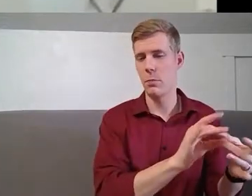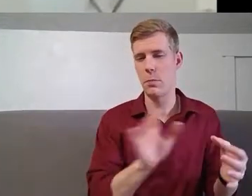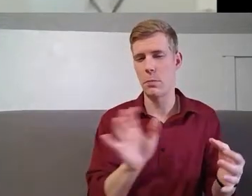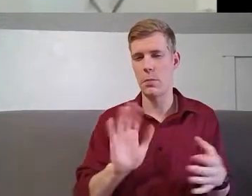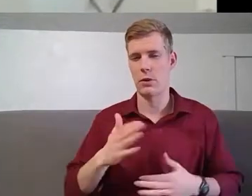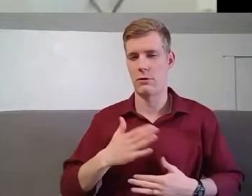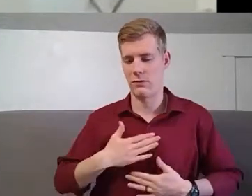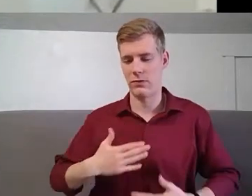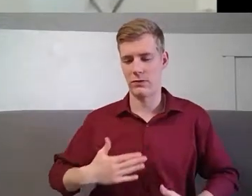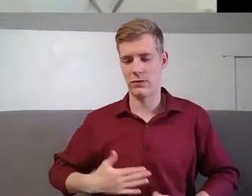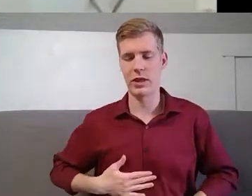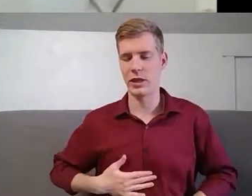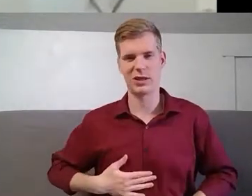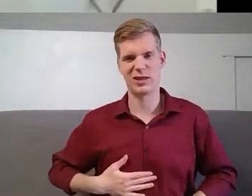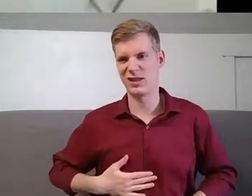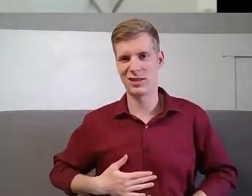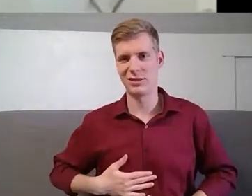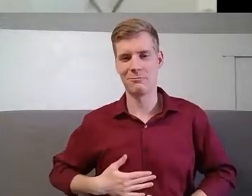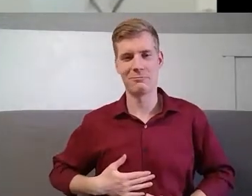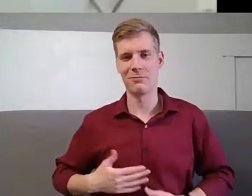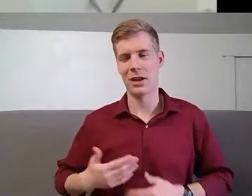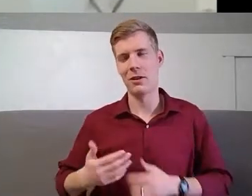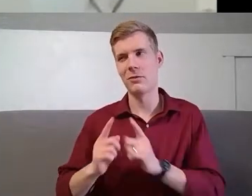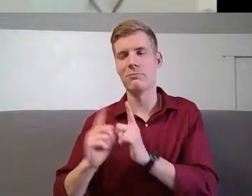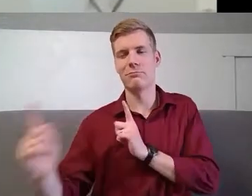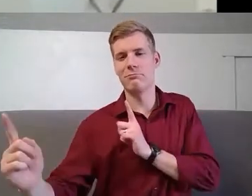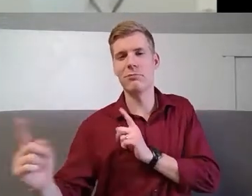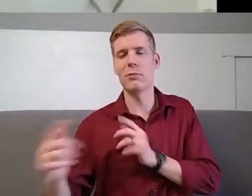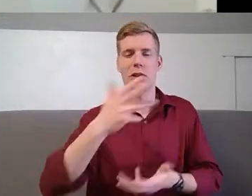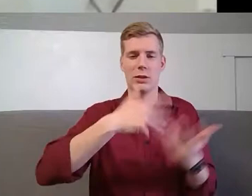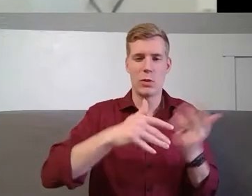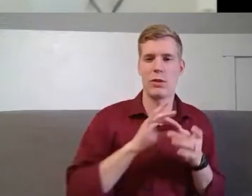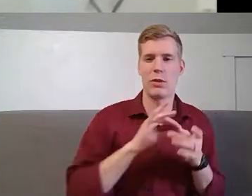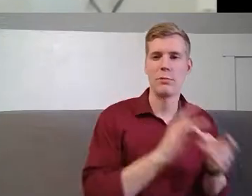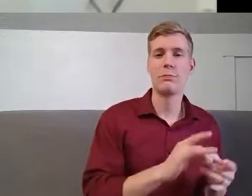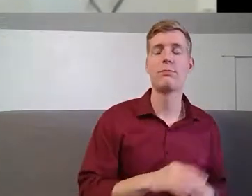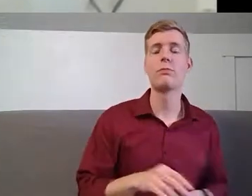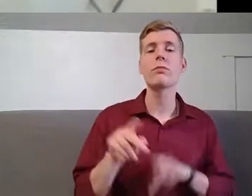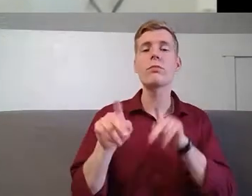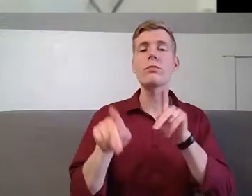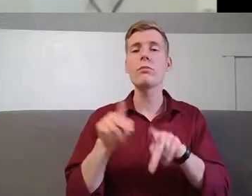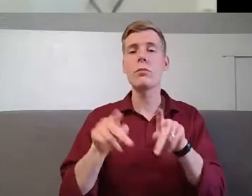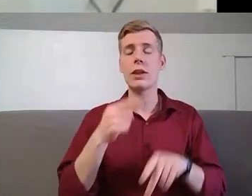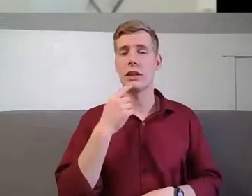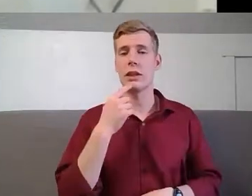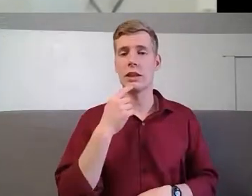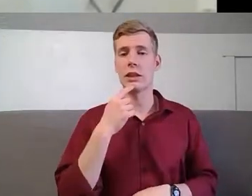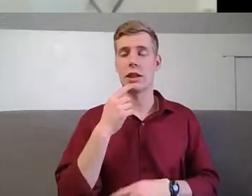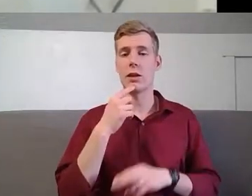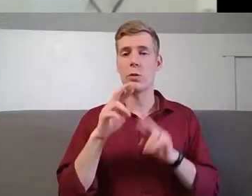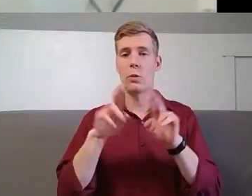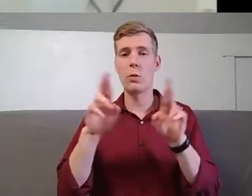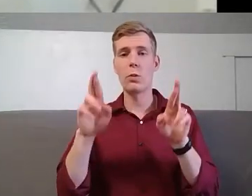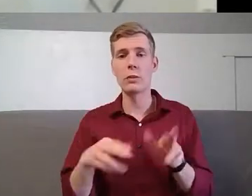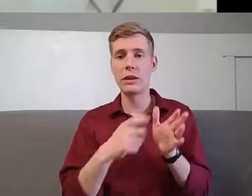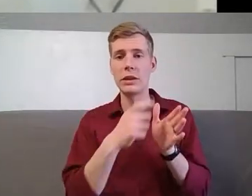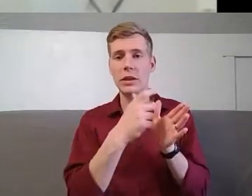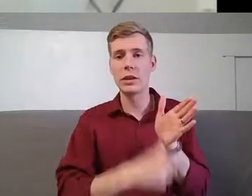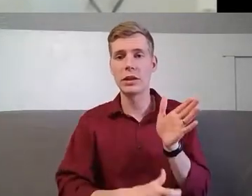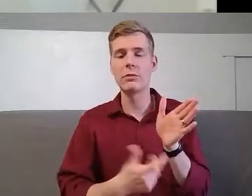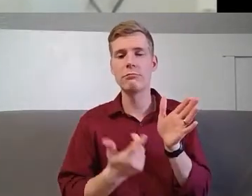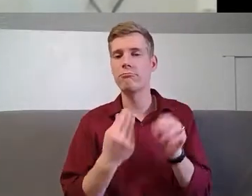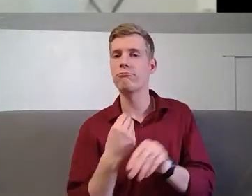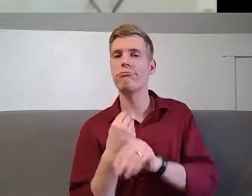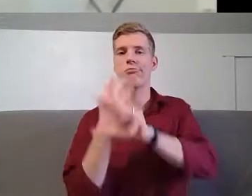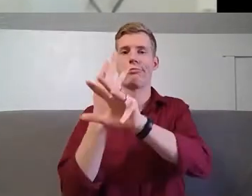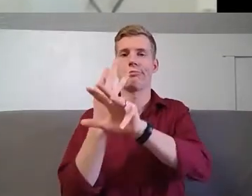So one of the other fun things, I've had a couple people tell me that they share recipes and they get on a video